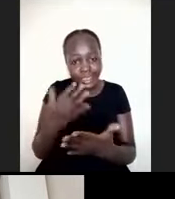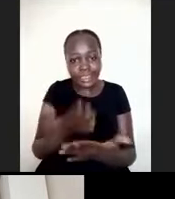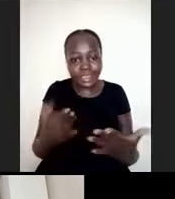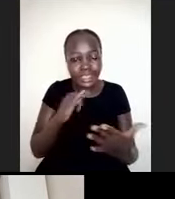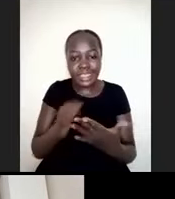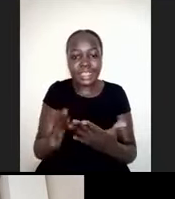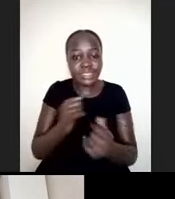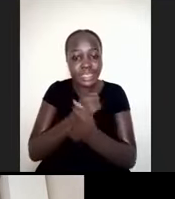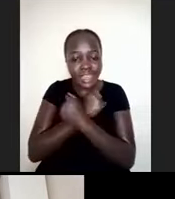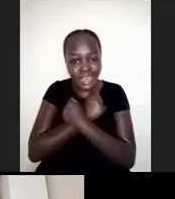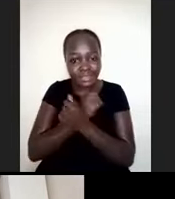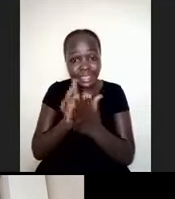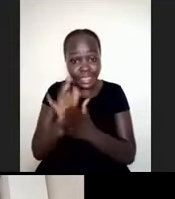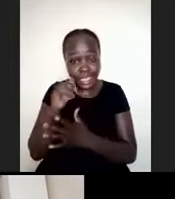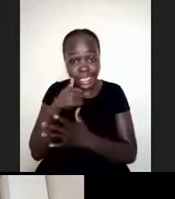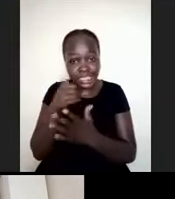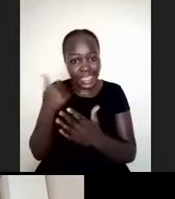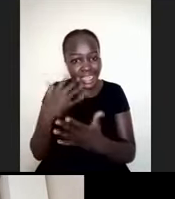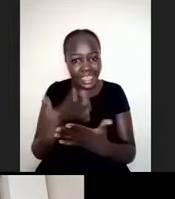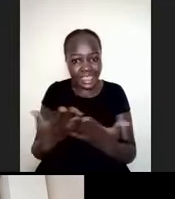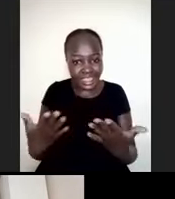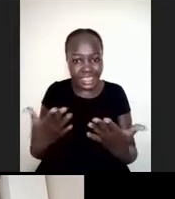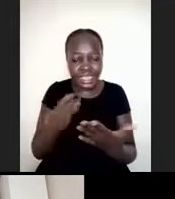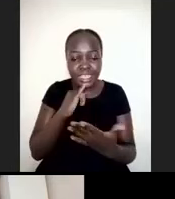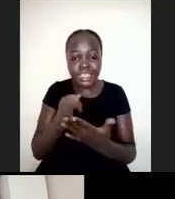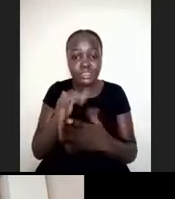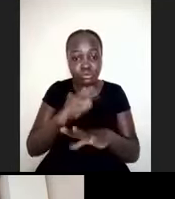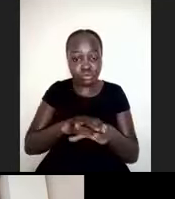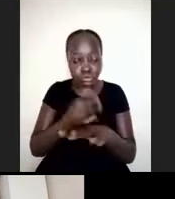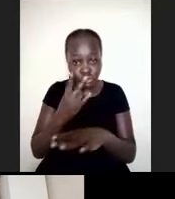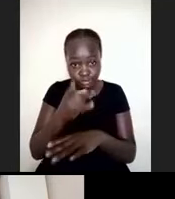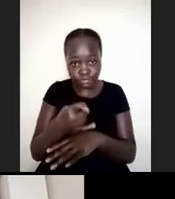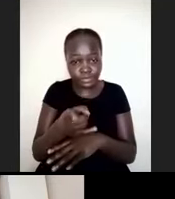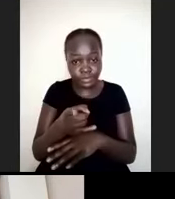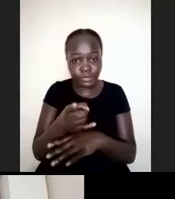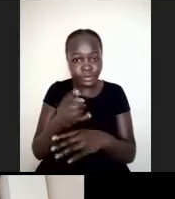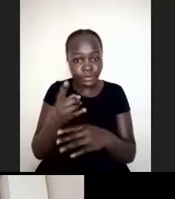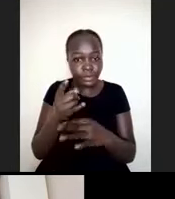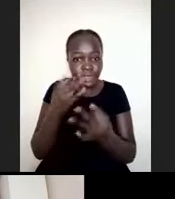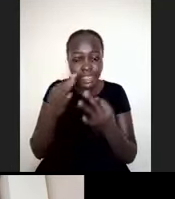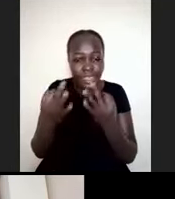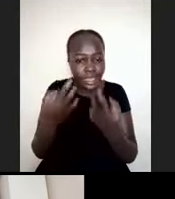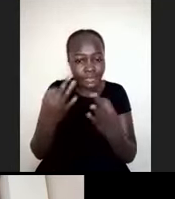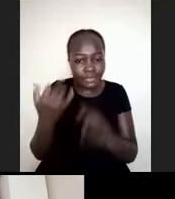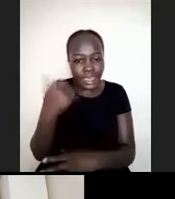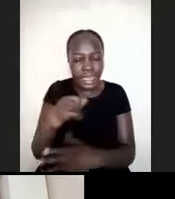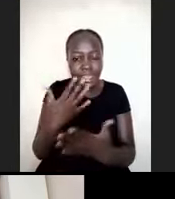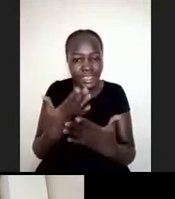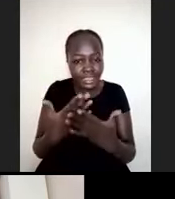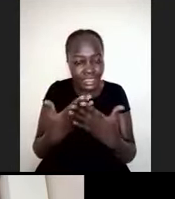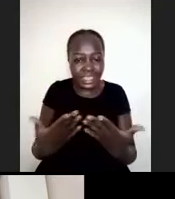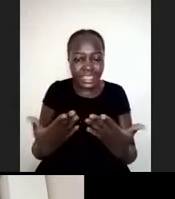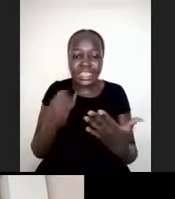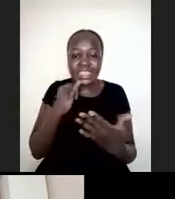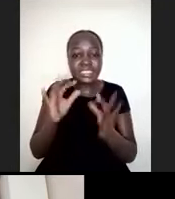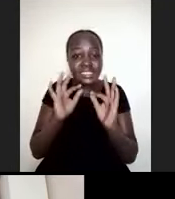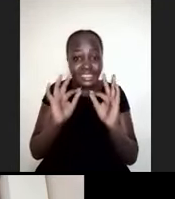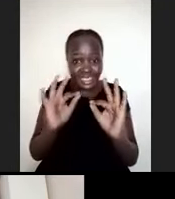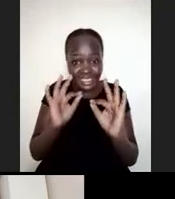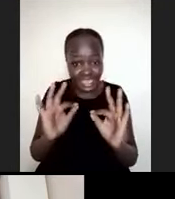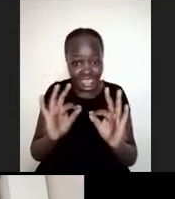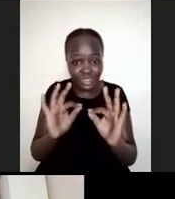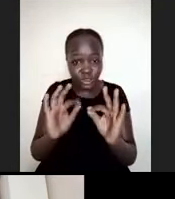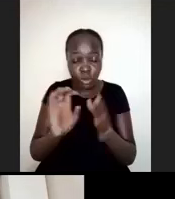lovely, whatever is admirable, if anything is excellent or